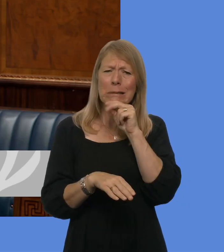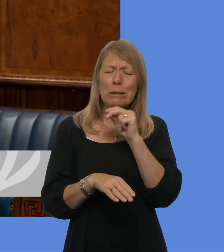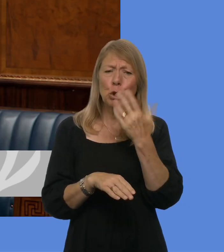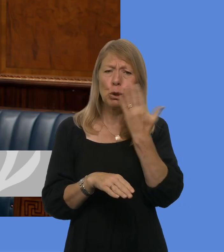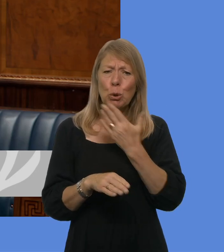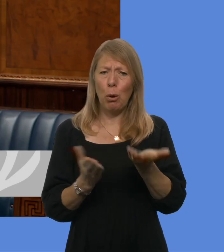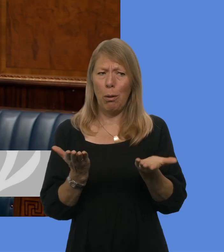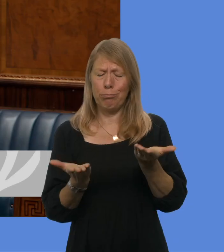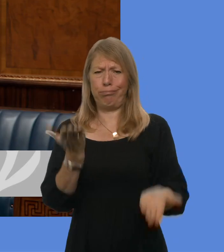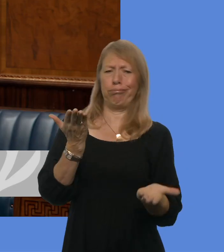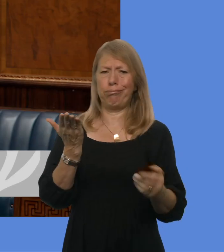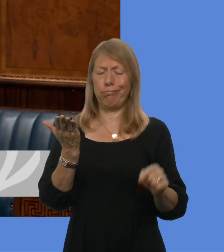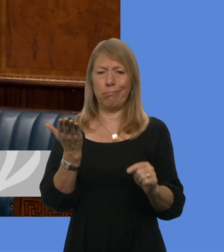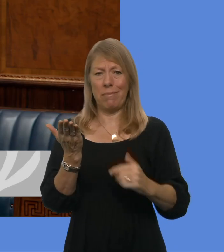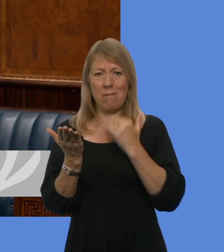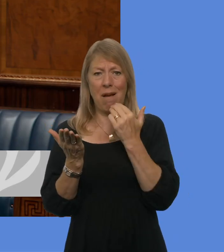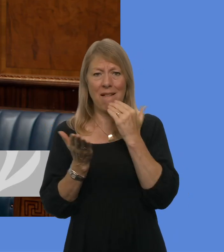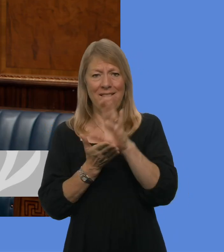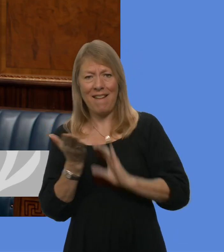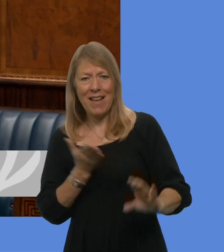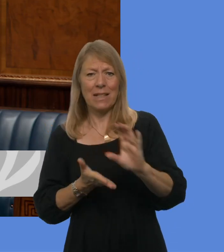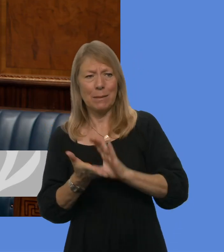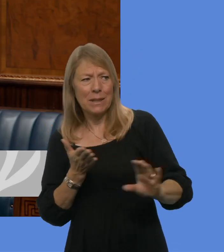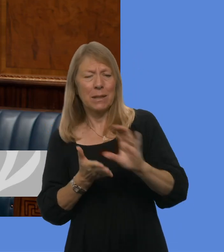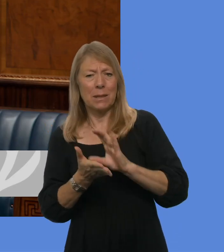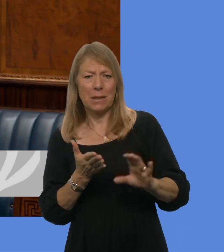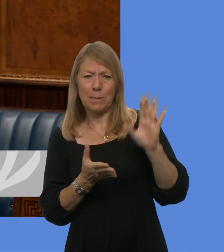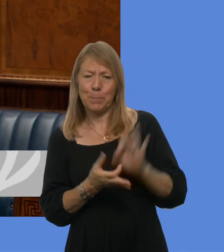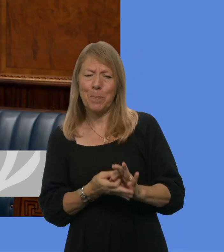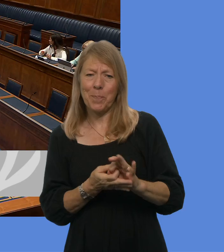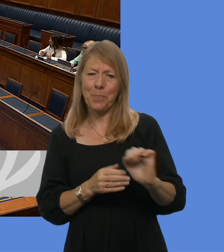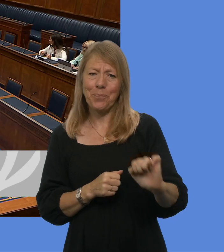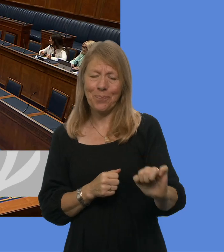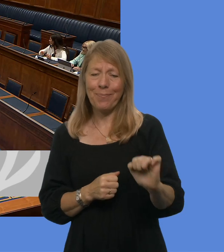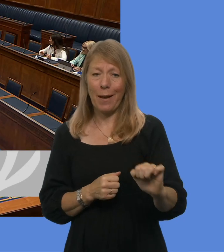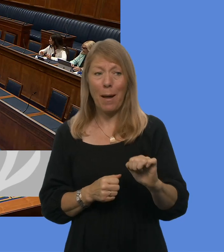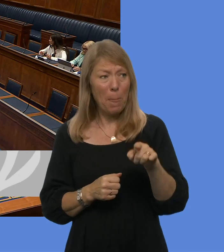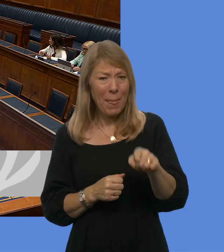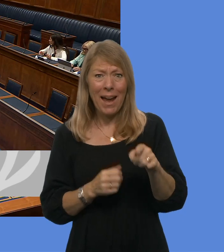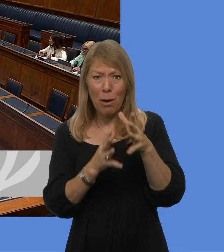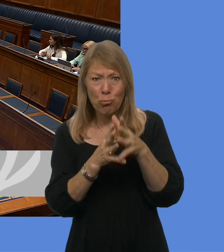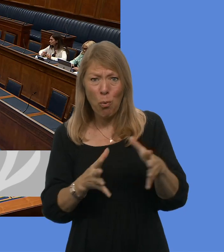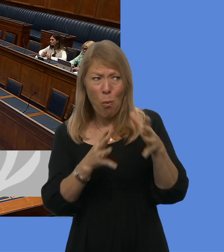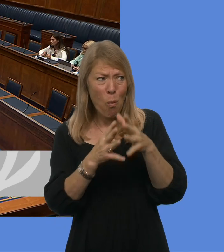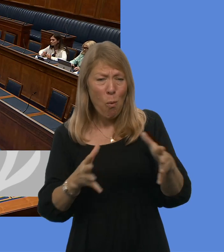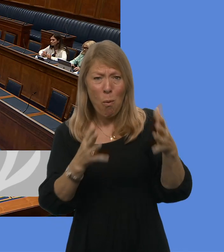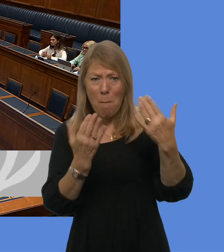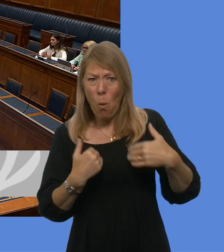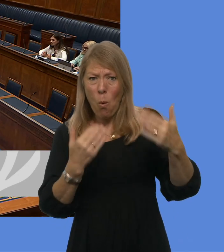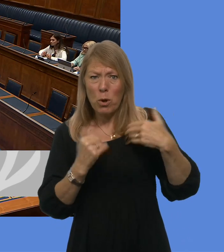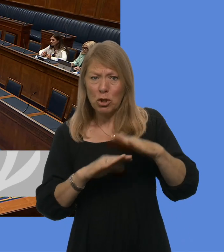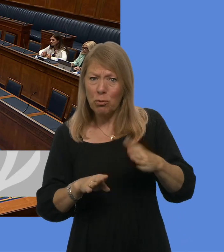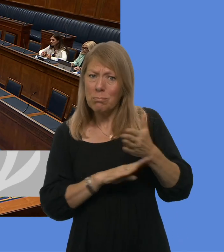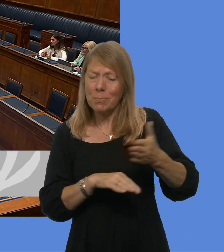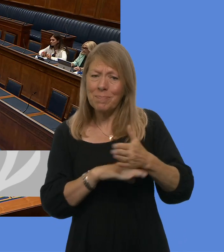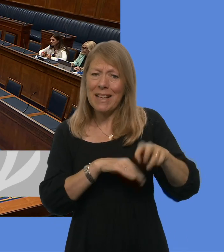to receive enough capital investment despite growing enrolment and demand? Minister. Well, this scheme is applicable